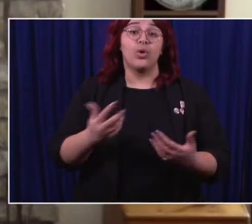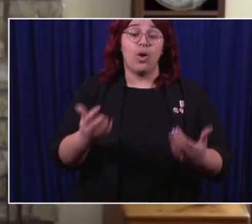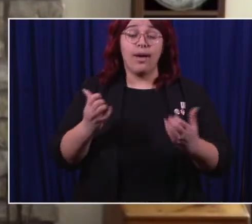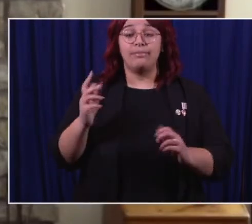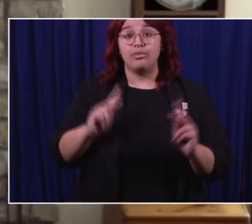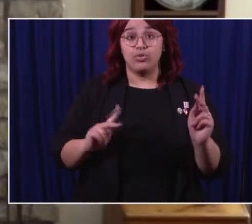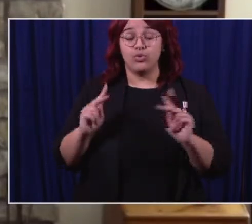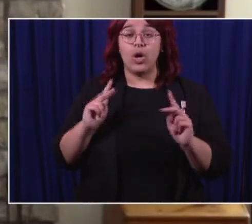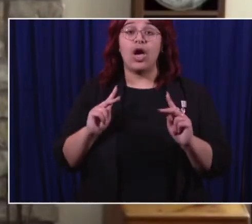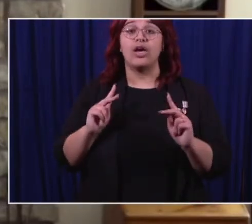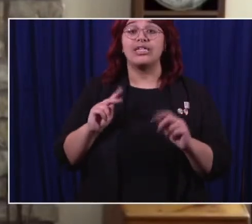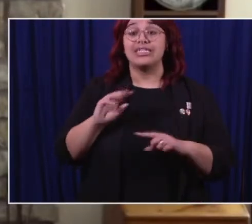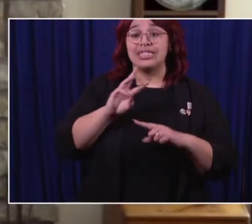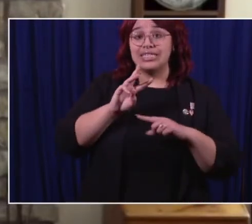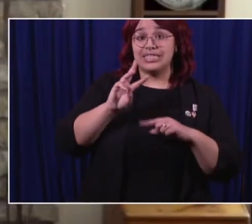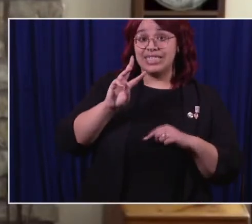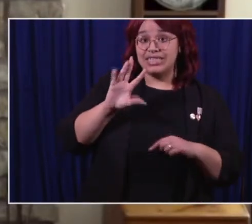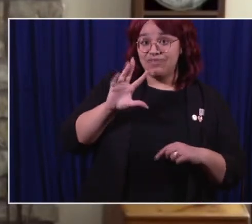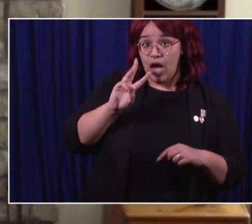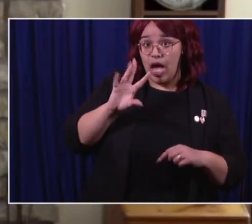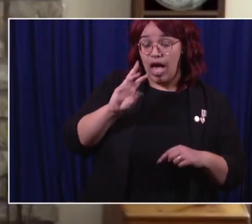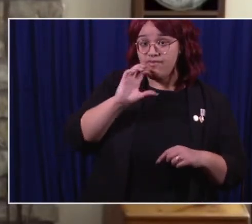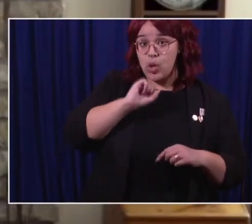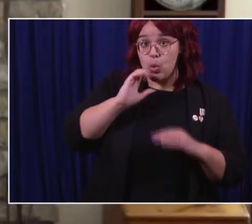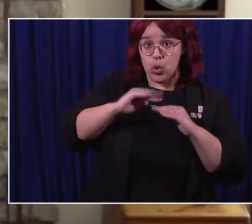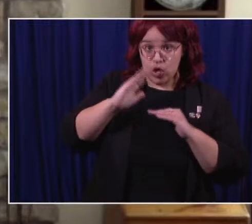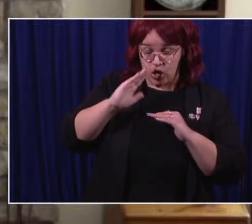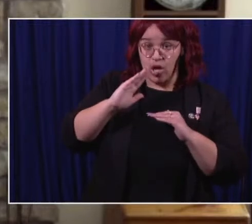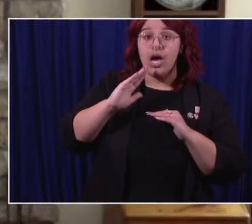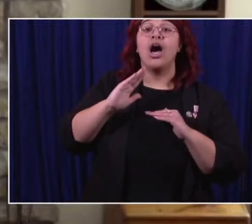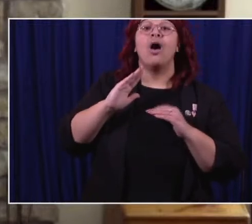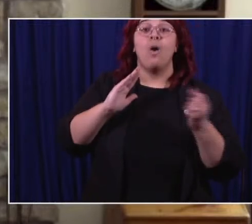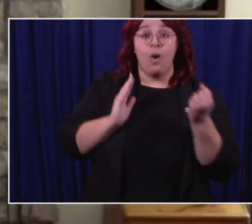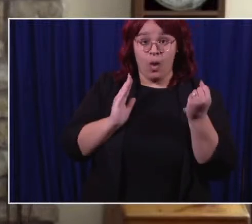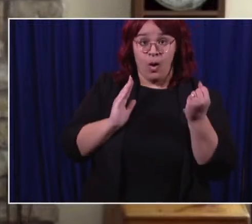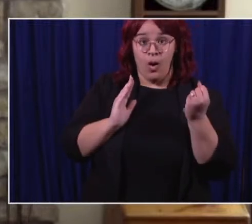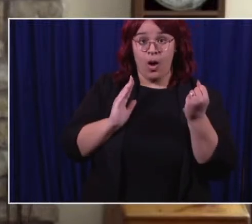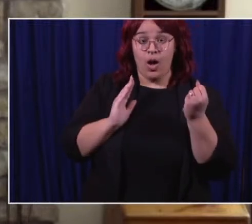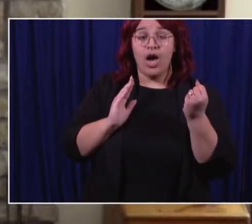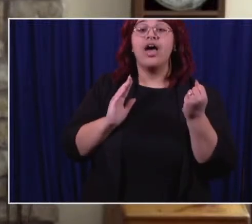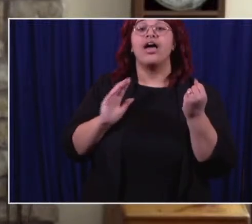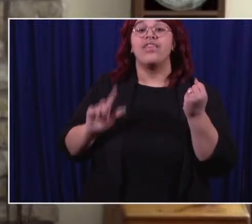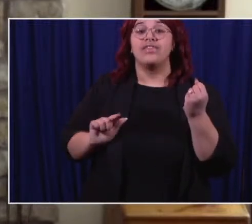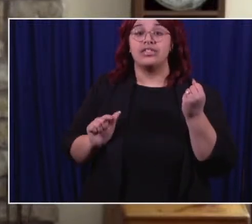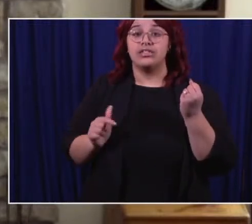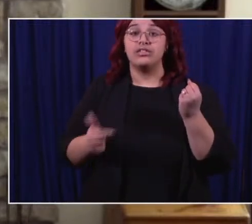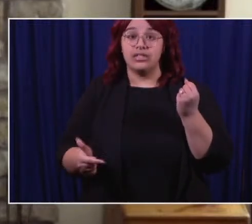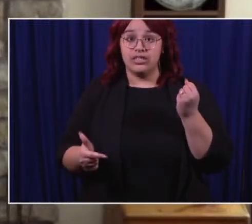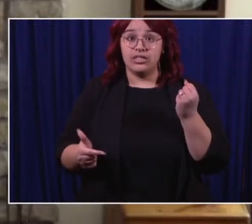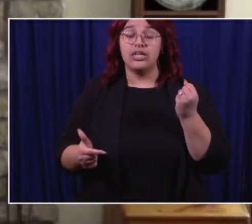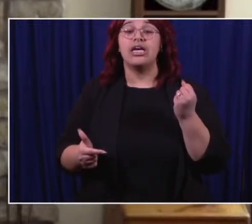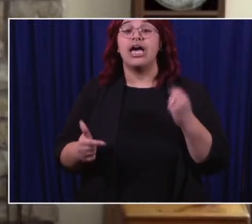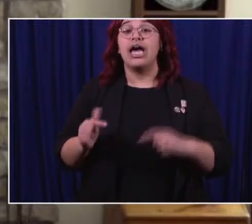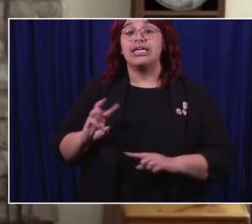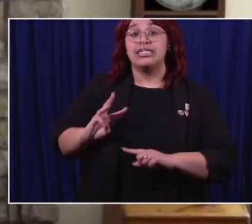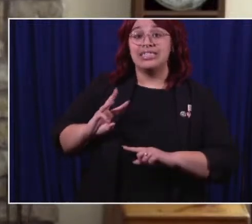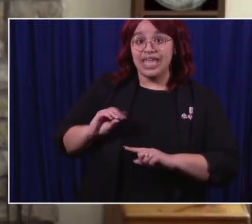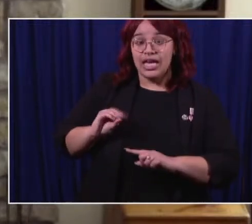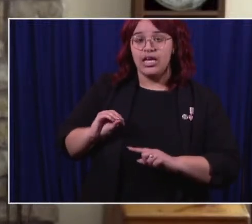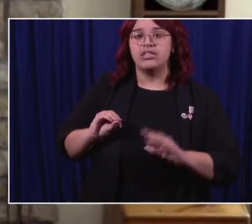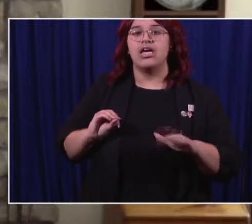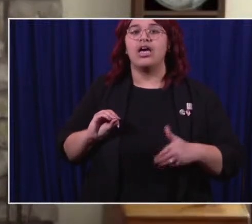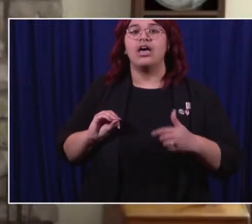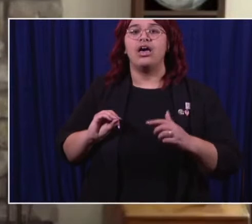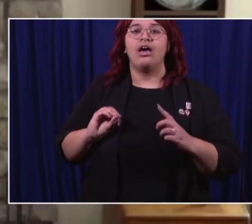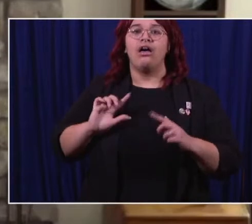move down to 60, then we'll go to 55, then we'll go to 50. We know that over 50, if you take everybody over 50,